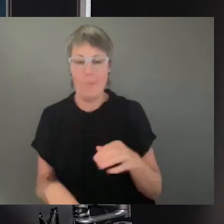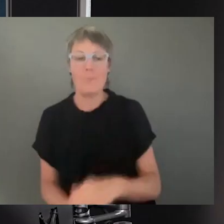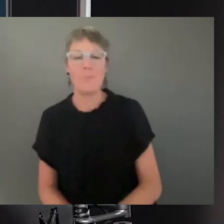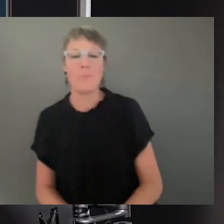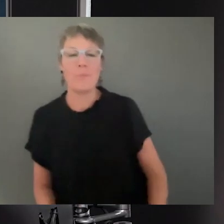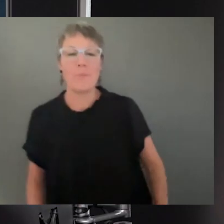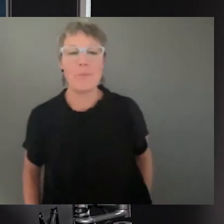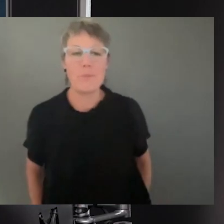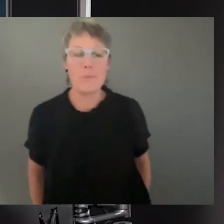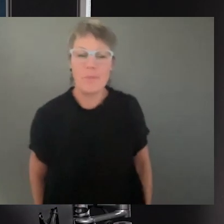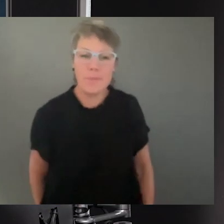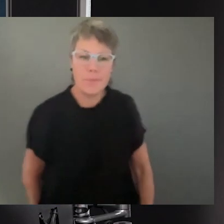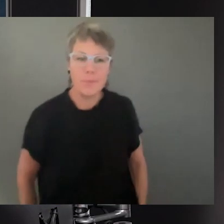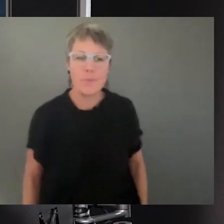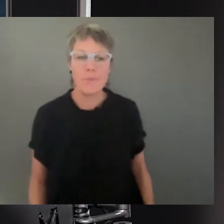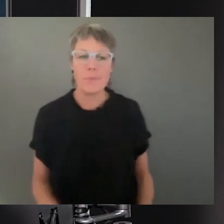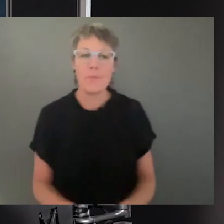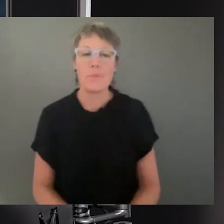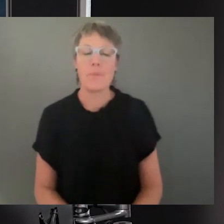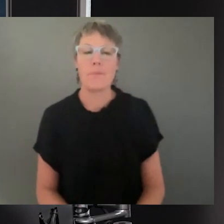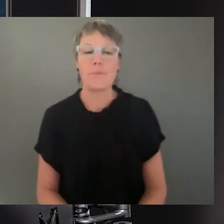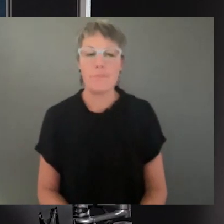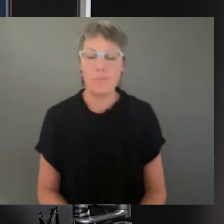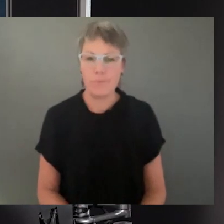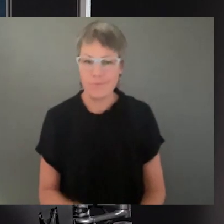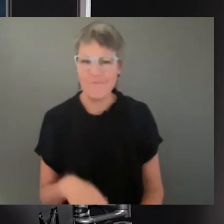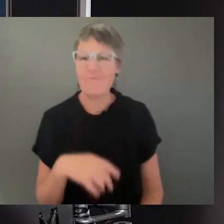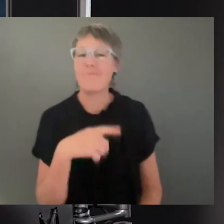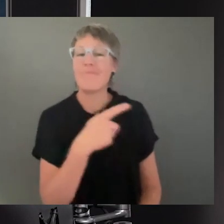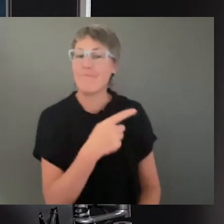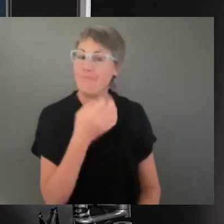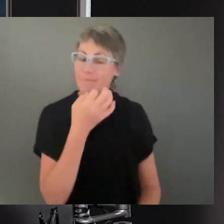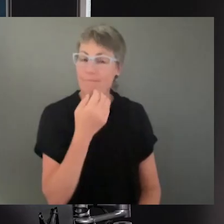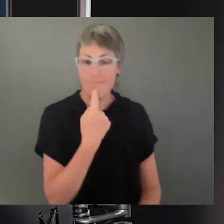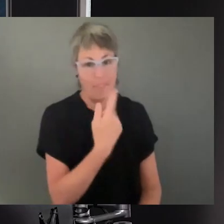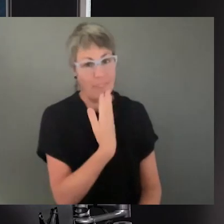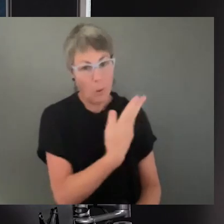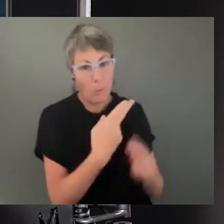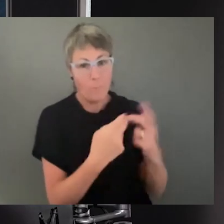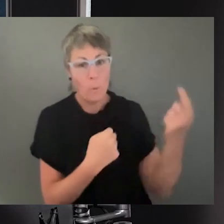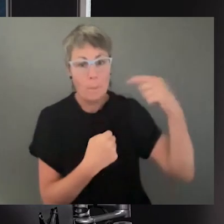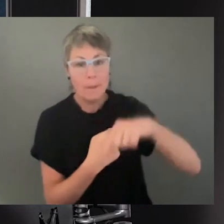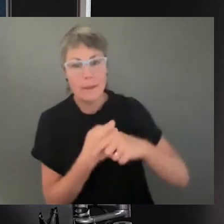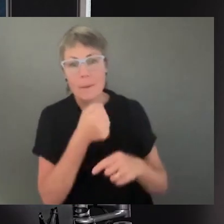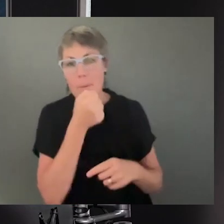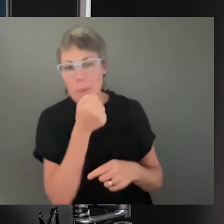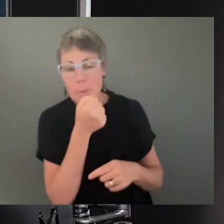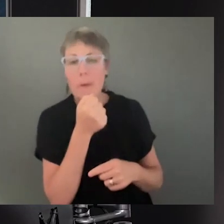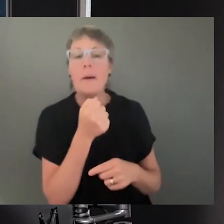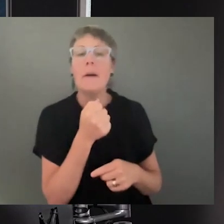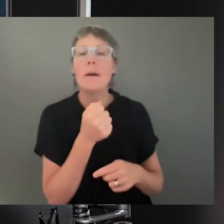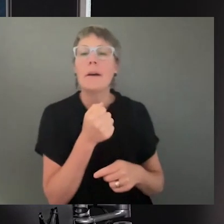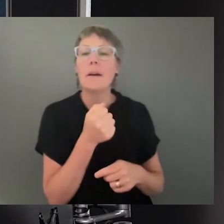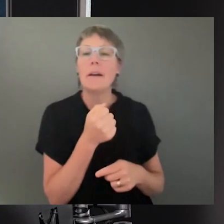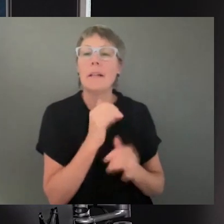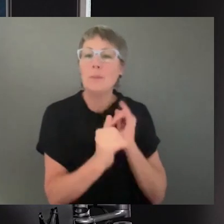How are you? I'm good, thank you very much. Thanks for joining Brendan and myself this morning, and I'm pleased that you're happy to take some listener questions